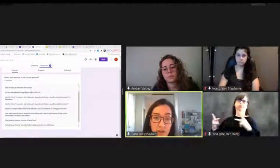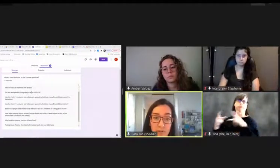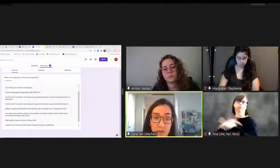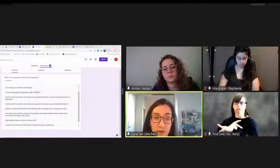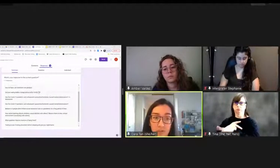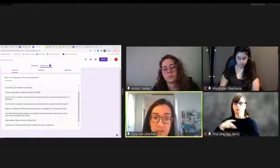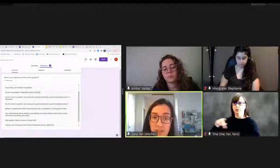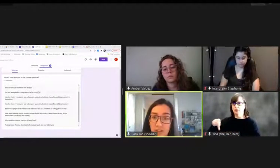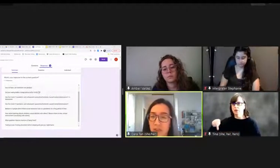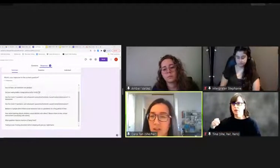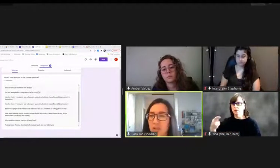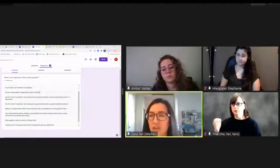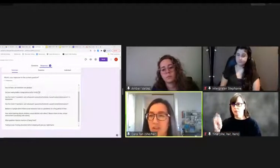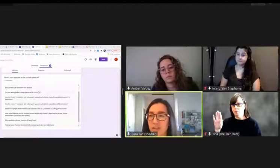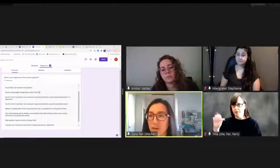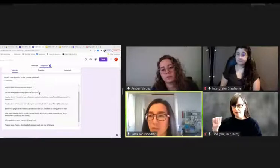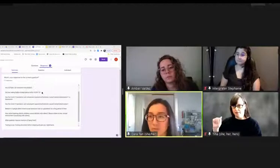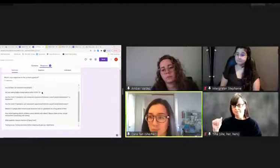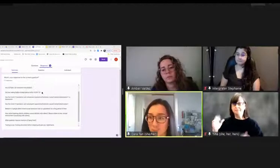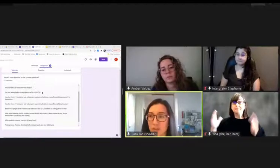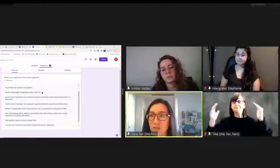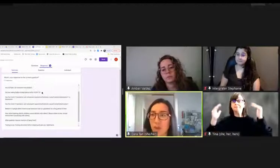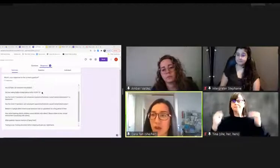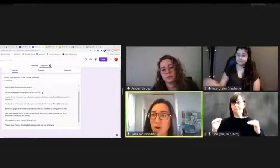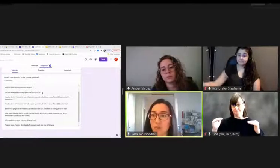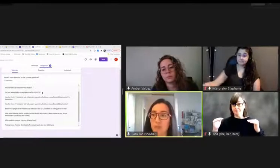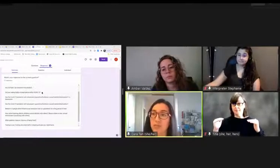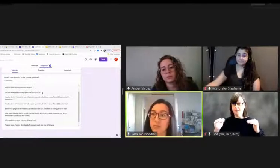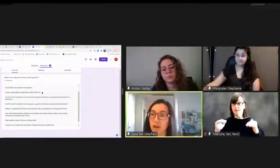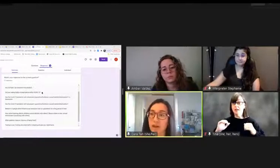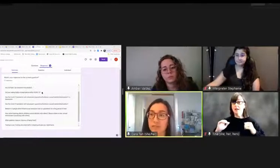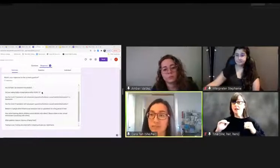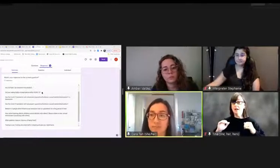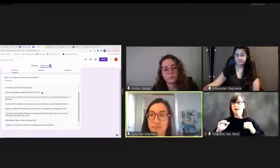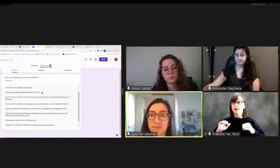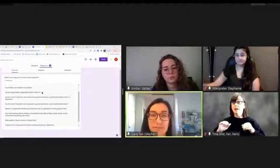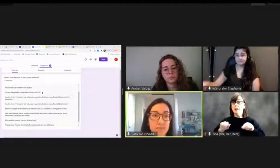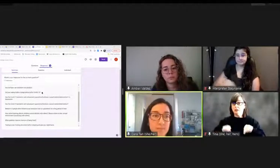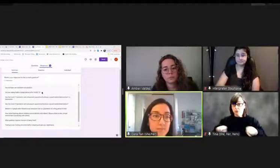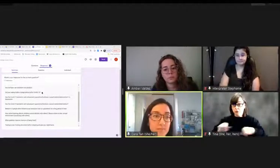before and after COVID-19? Do you think that we can somehow observe that?